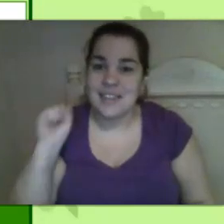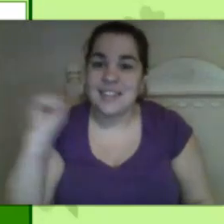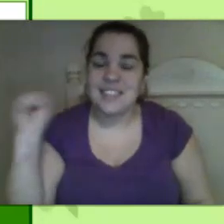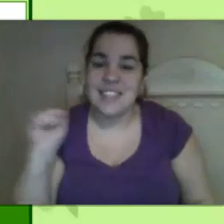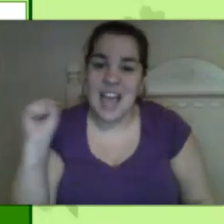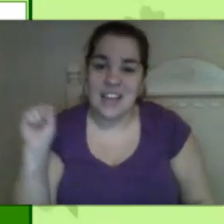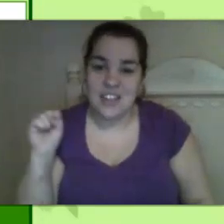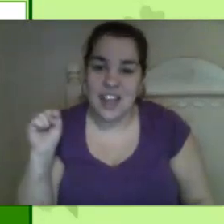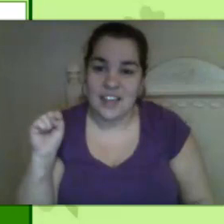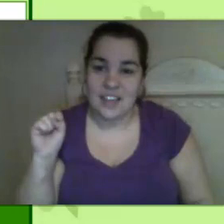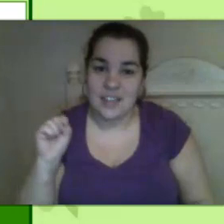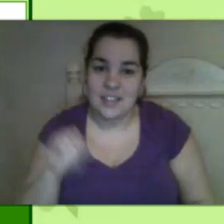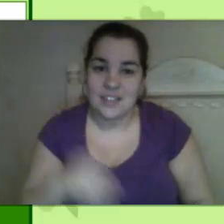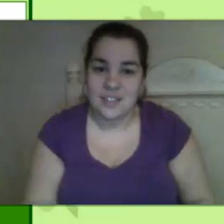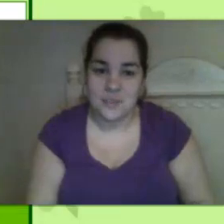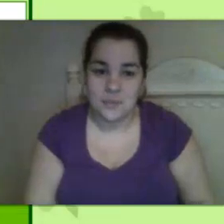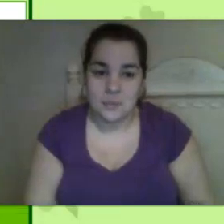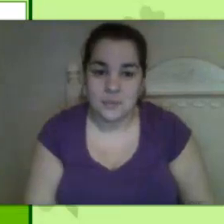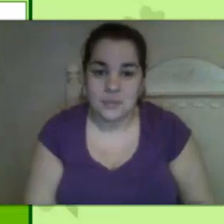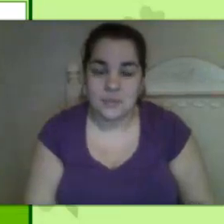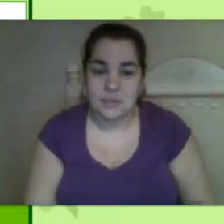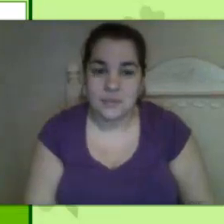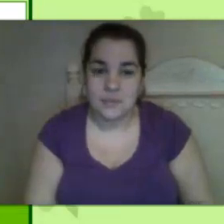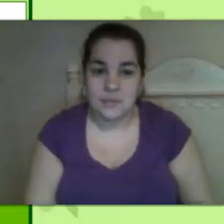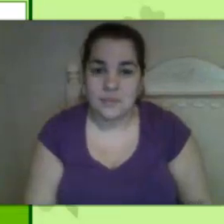Friday, Saturday.